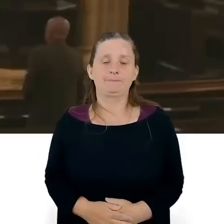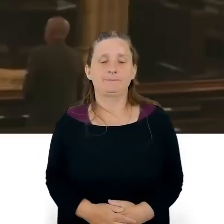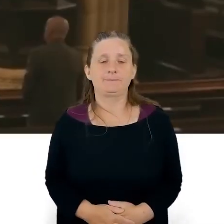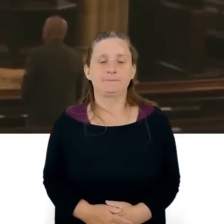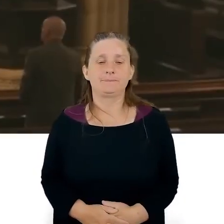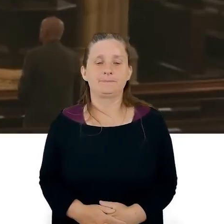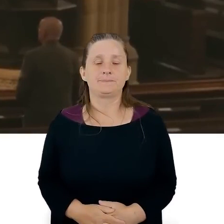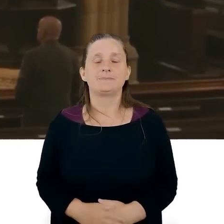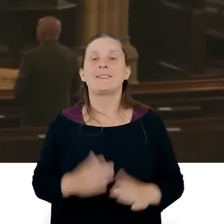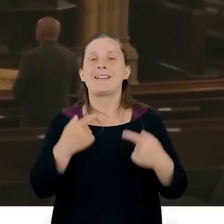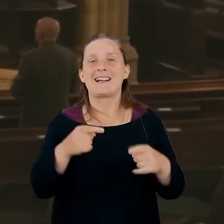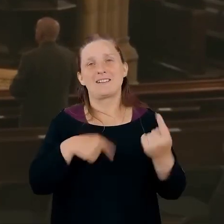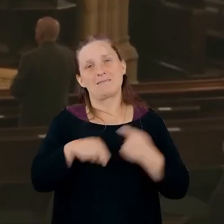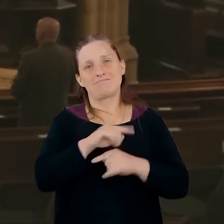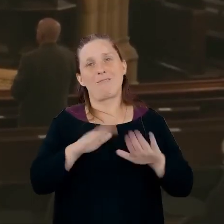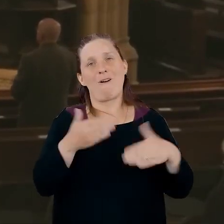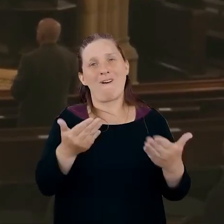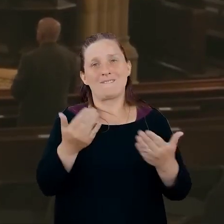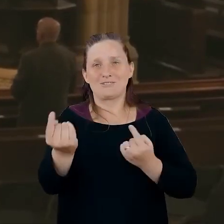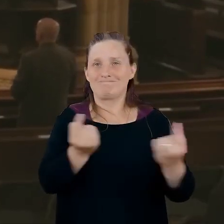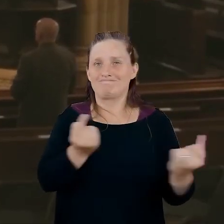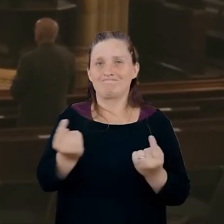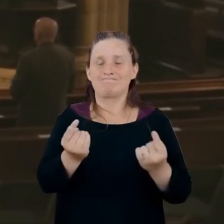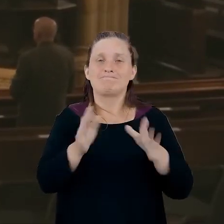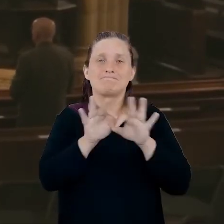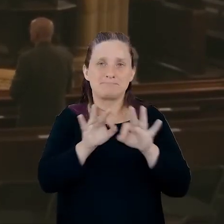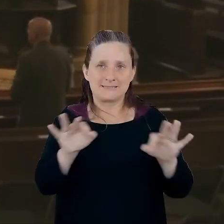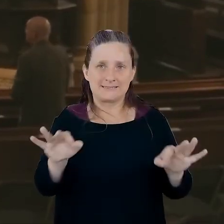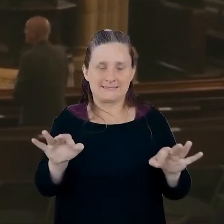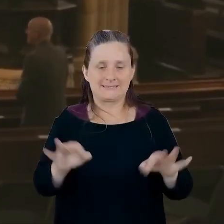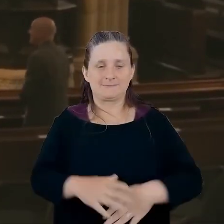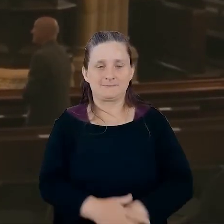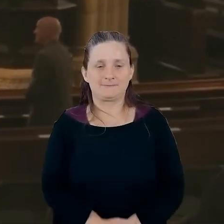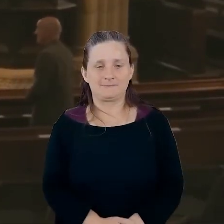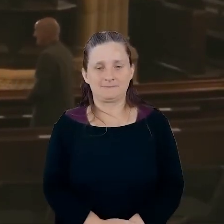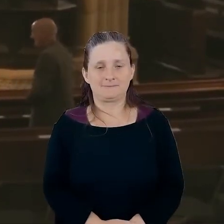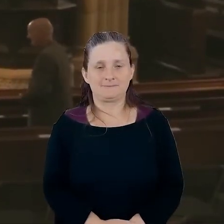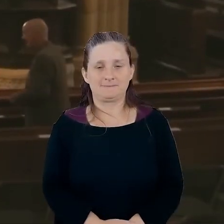also with you. Let us offer one another a sign of peace.